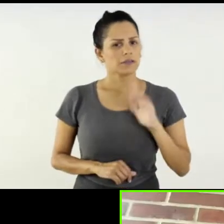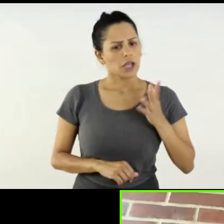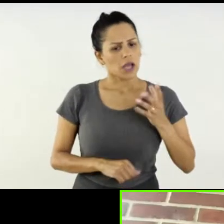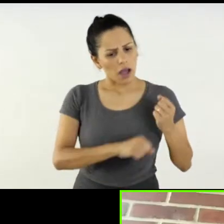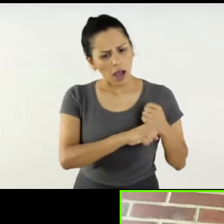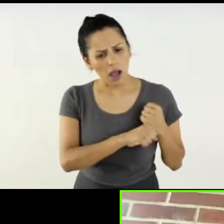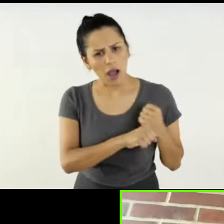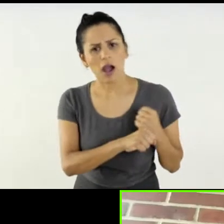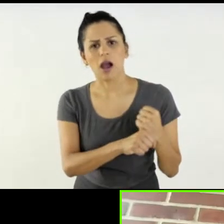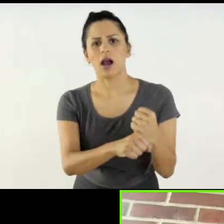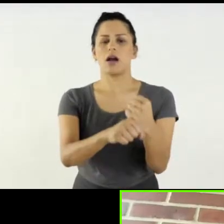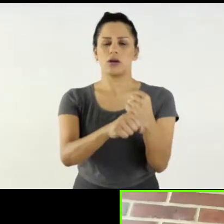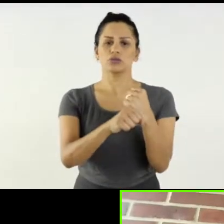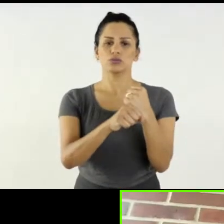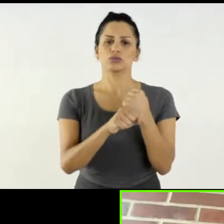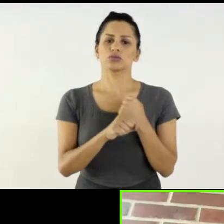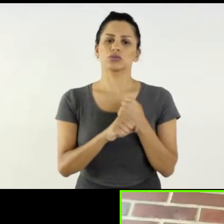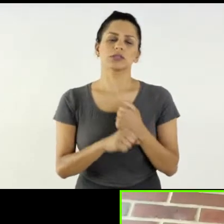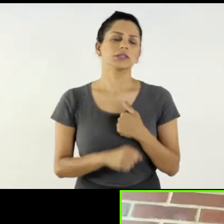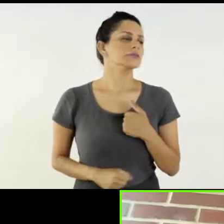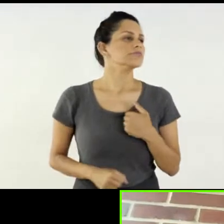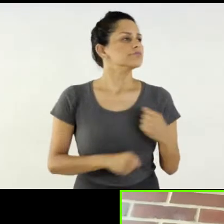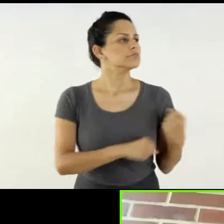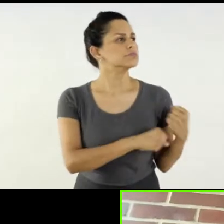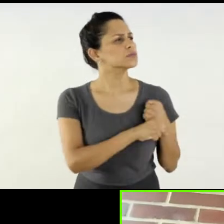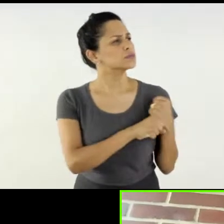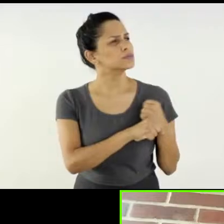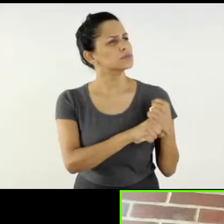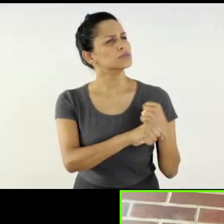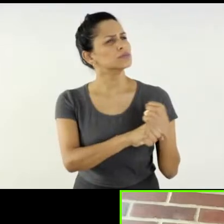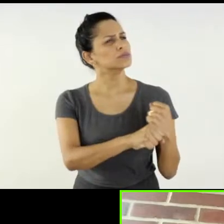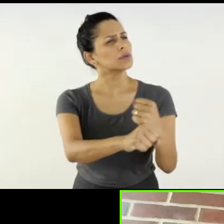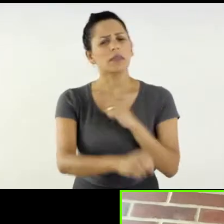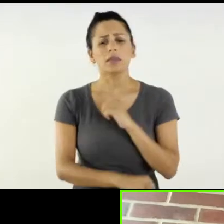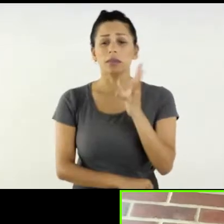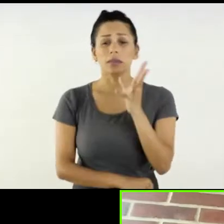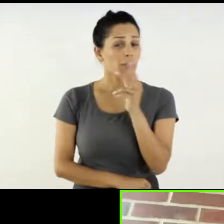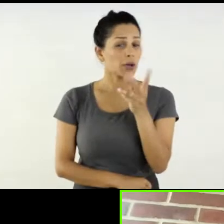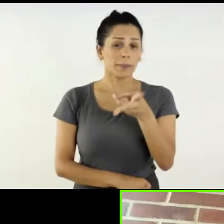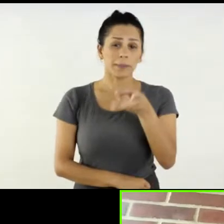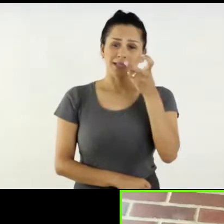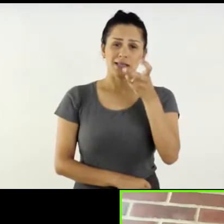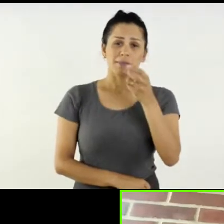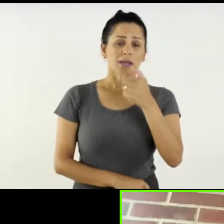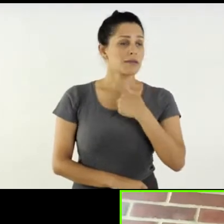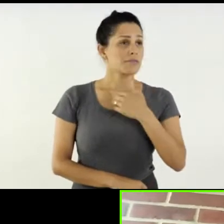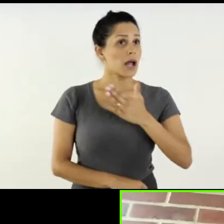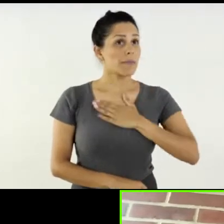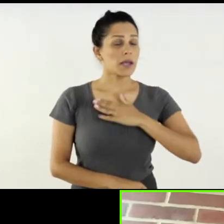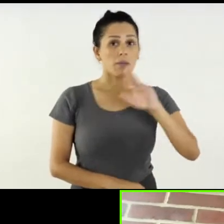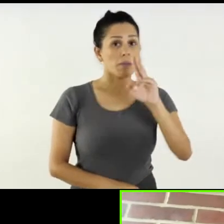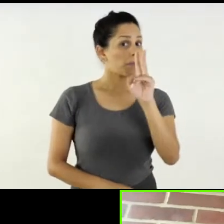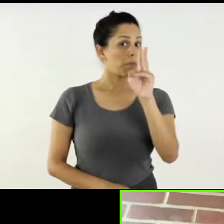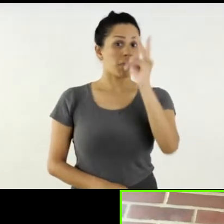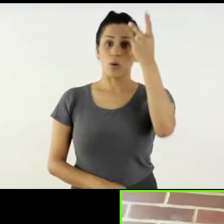that realization, that, which was really transformative in its own right, I was nervous